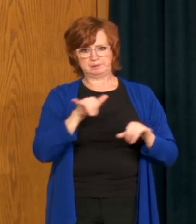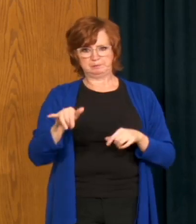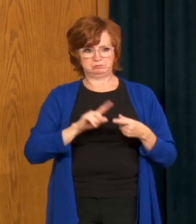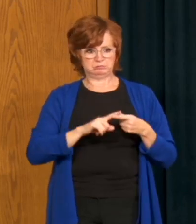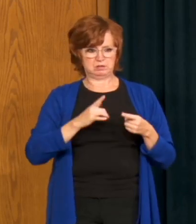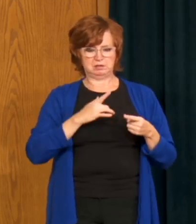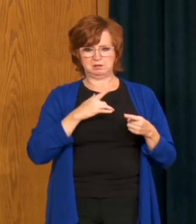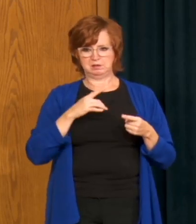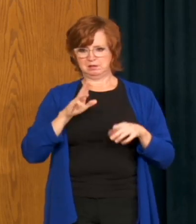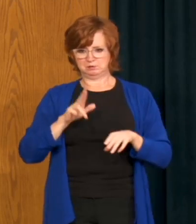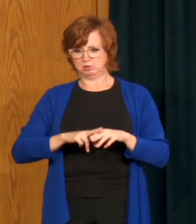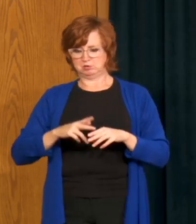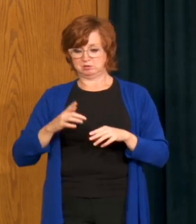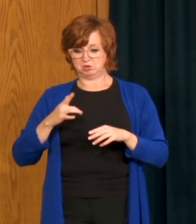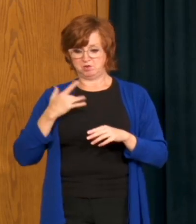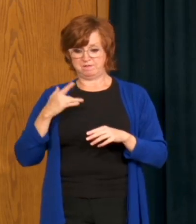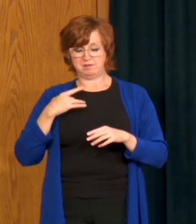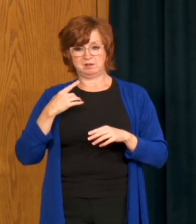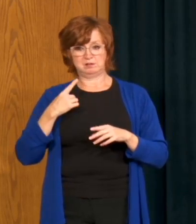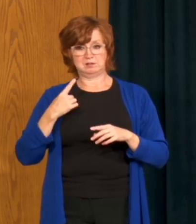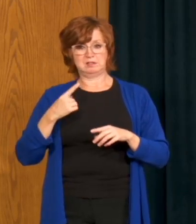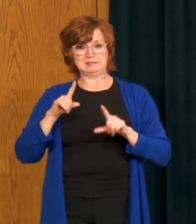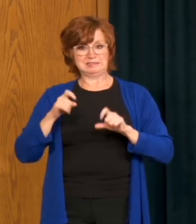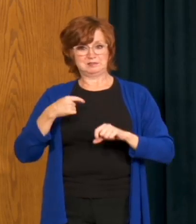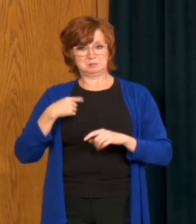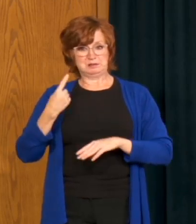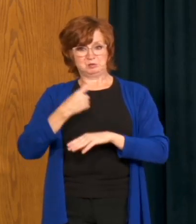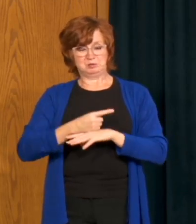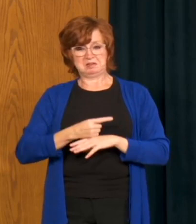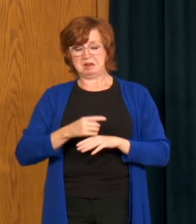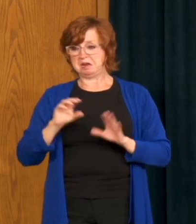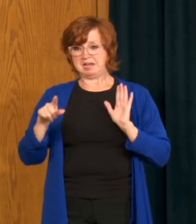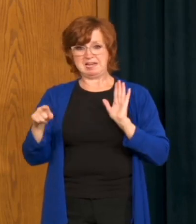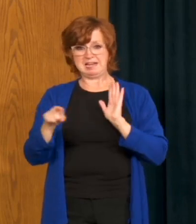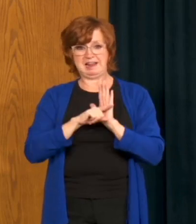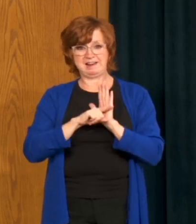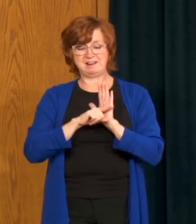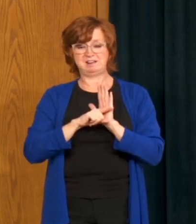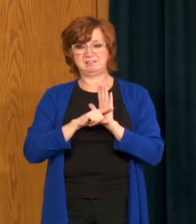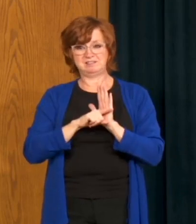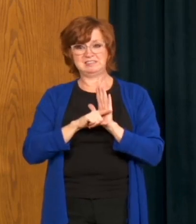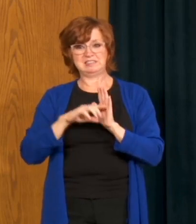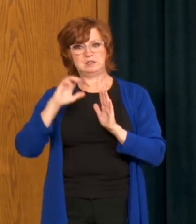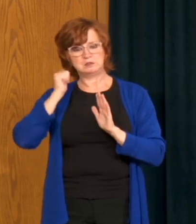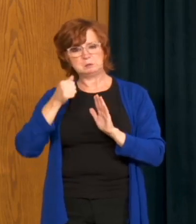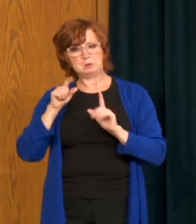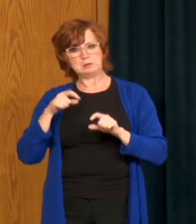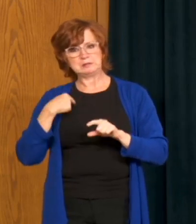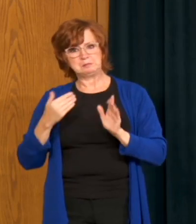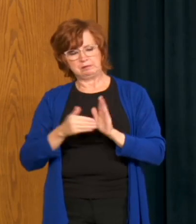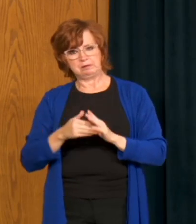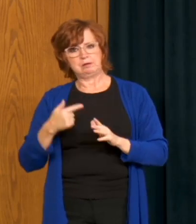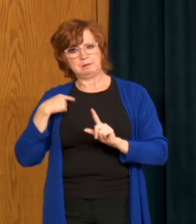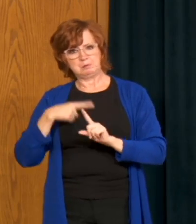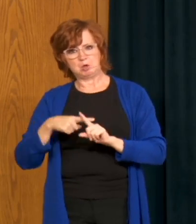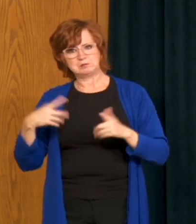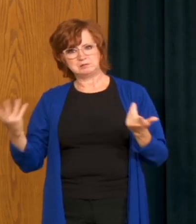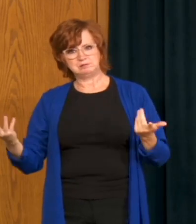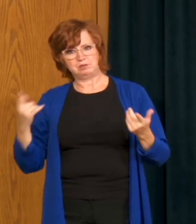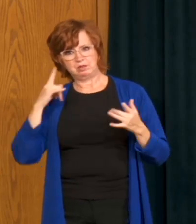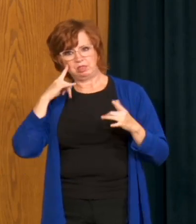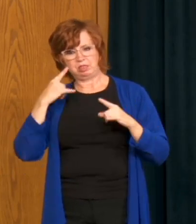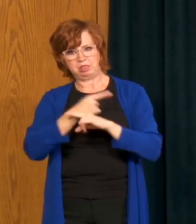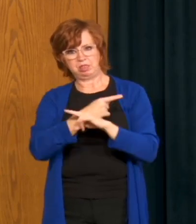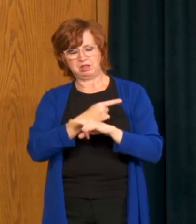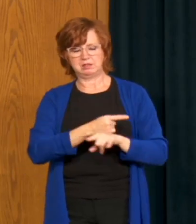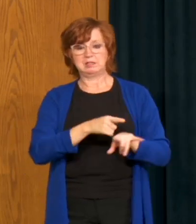today means nothing for tomorrow. So the best principles are what we already say to even sports teams in Saskatchewan that are playing, that,